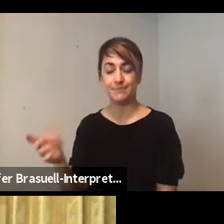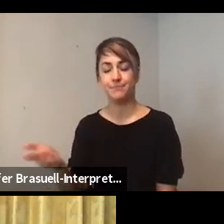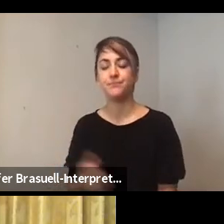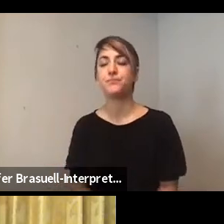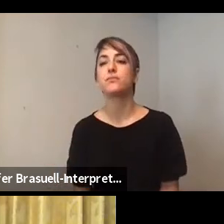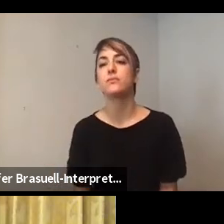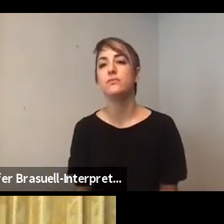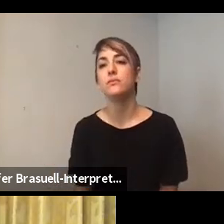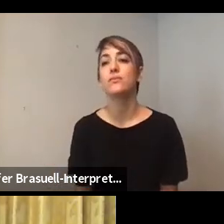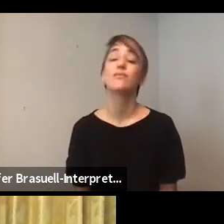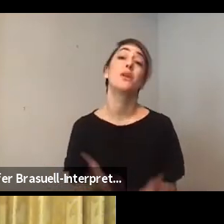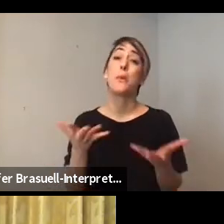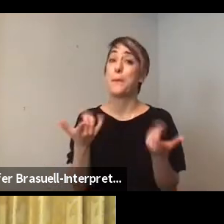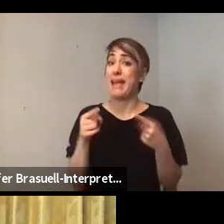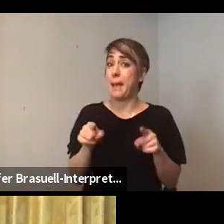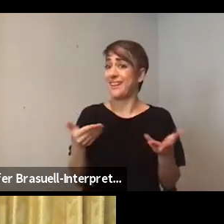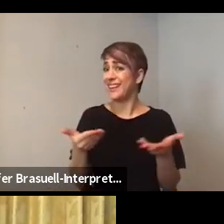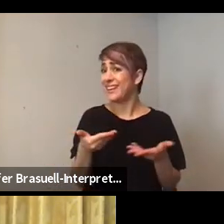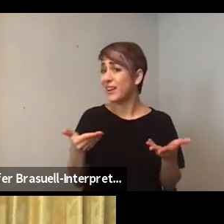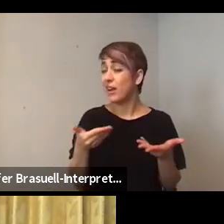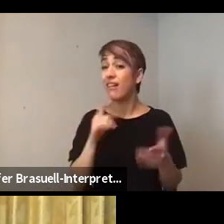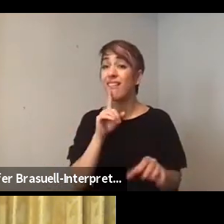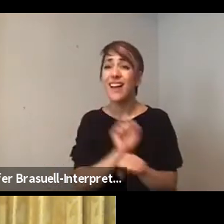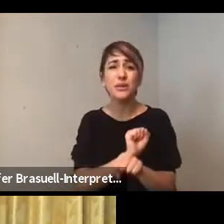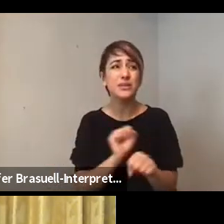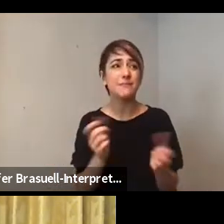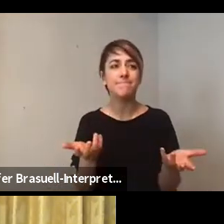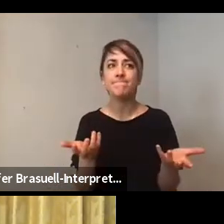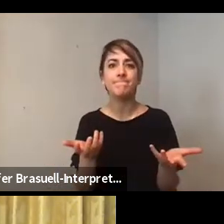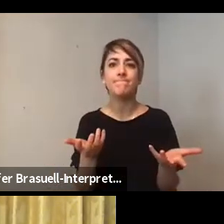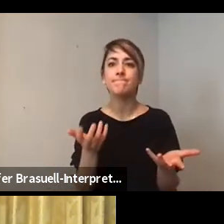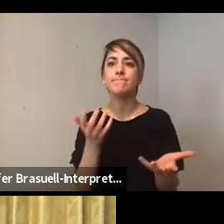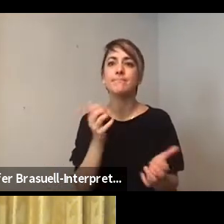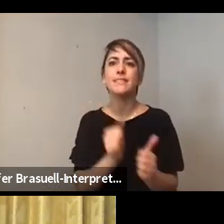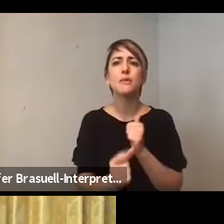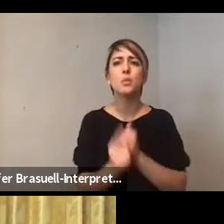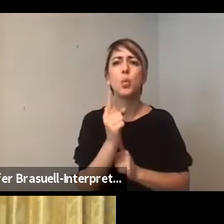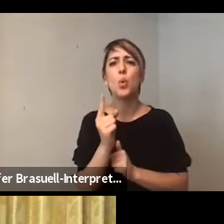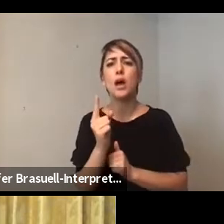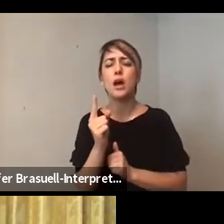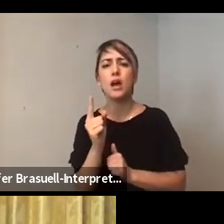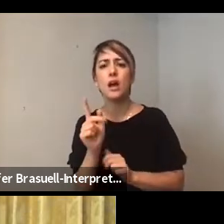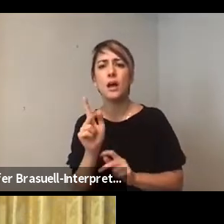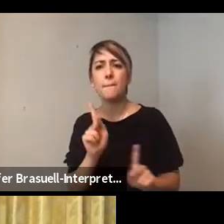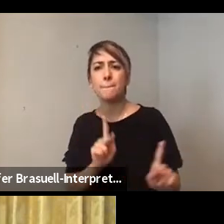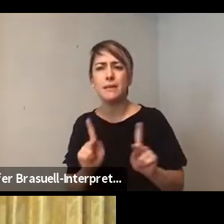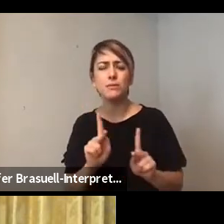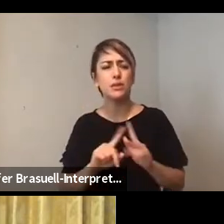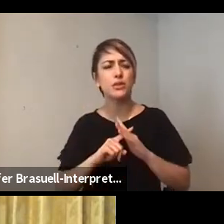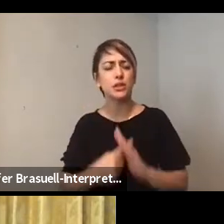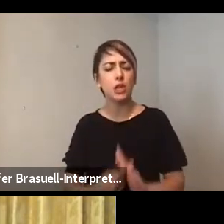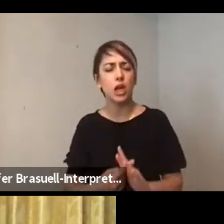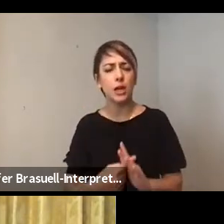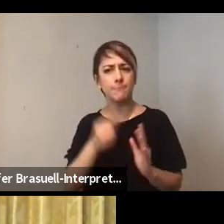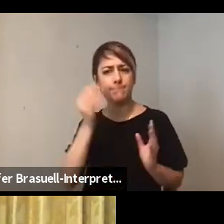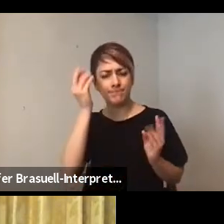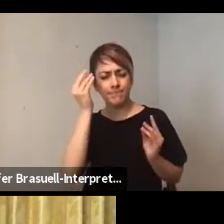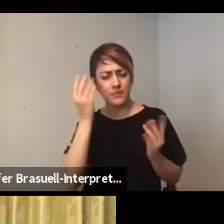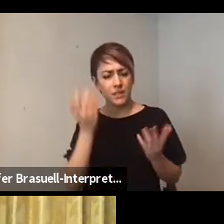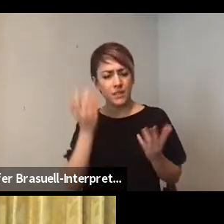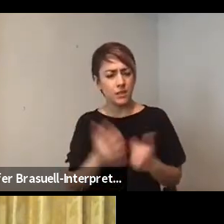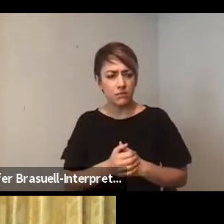happened here is actually that everybody started to, like, of course, to think about what is this and what is